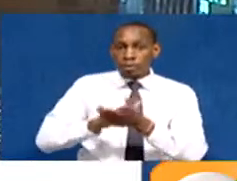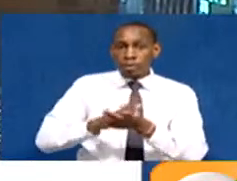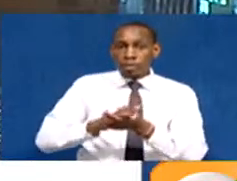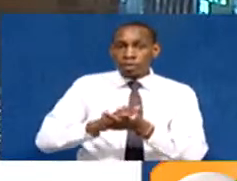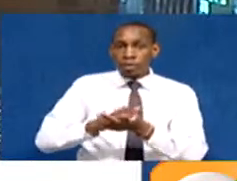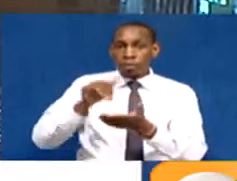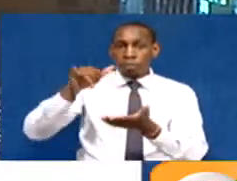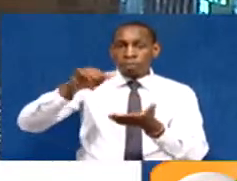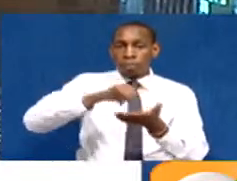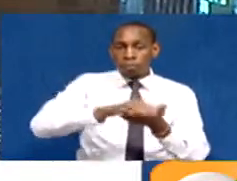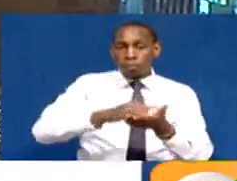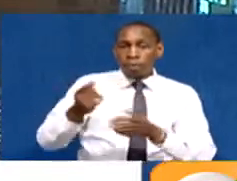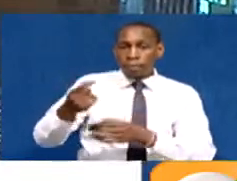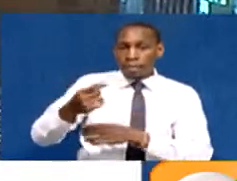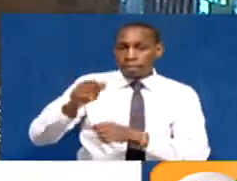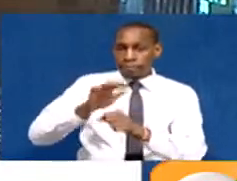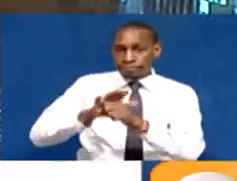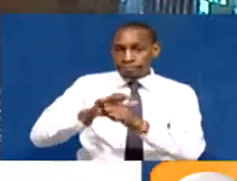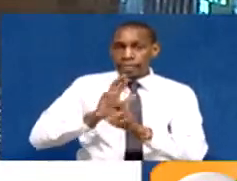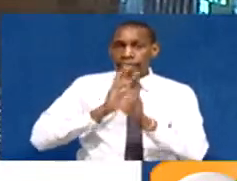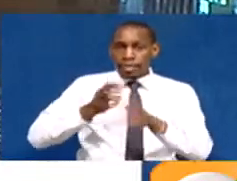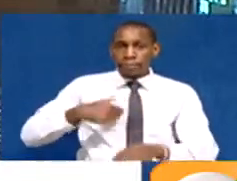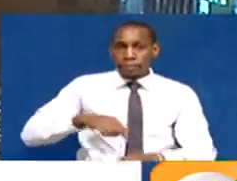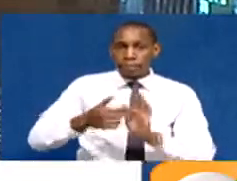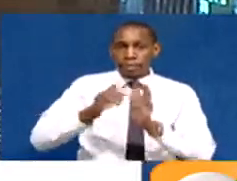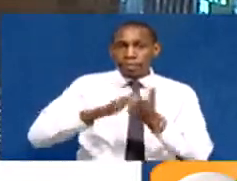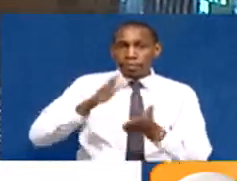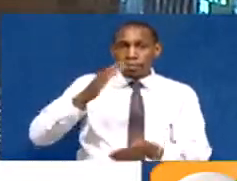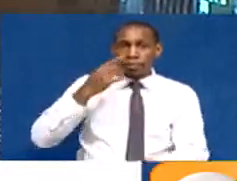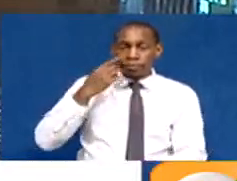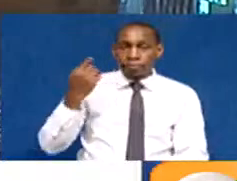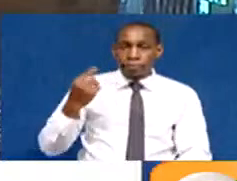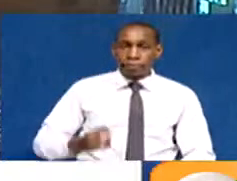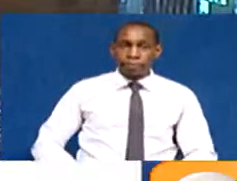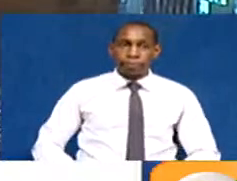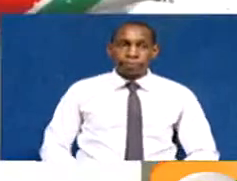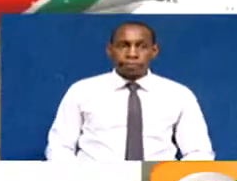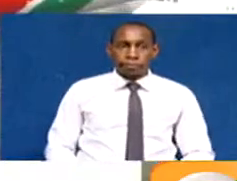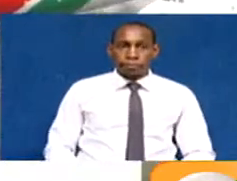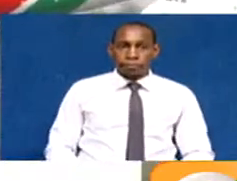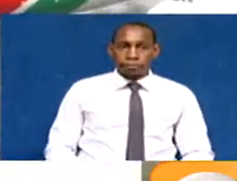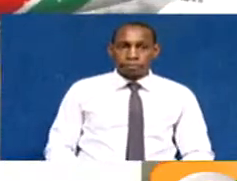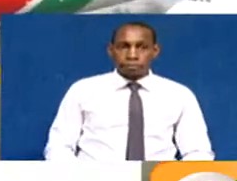grounding of its planes for months. Faisal Ahmed has more on this story.